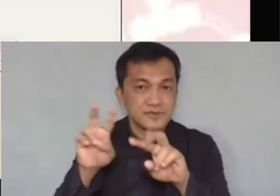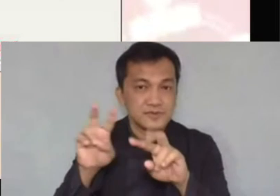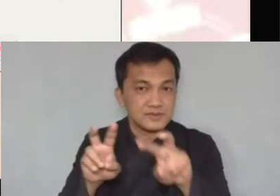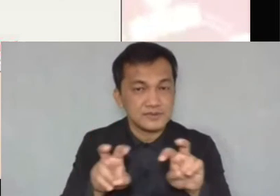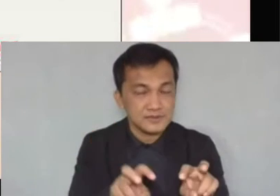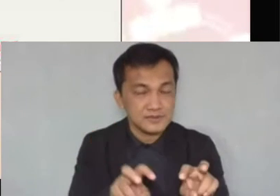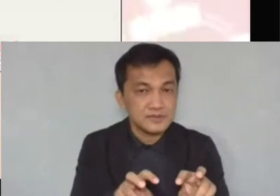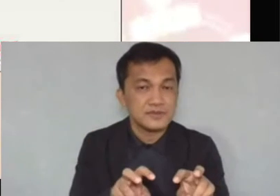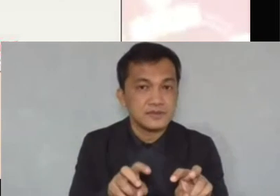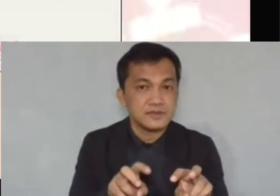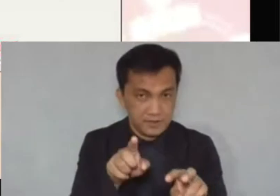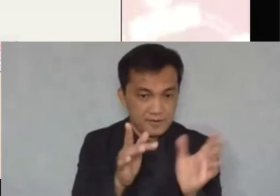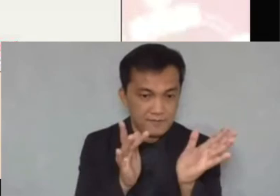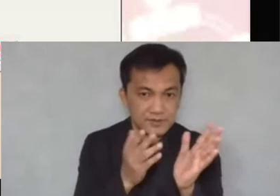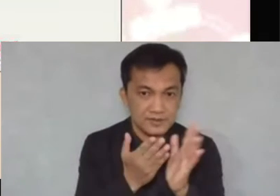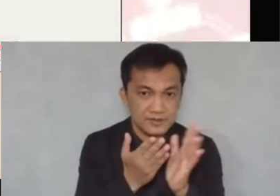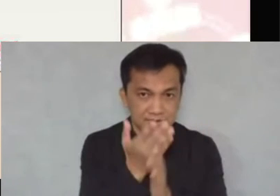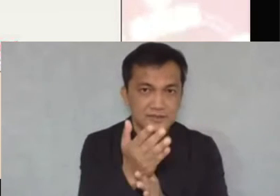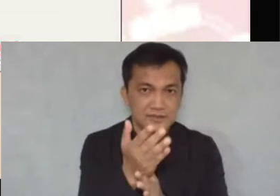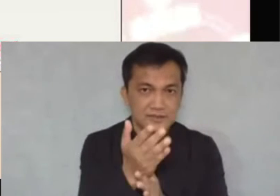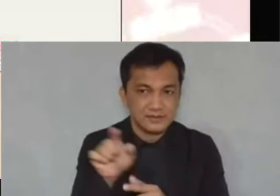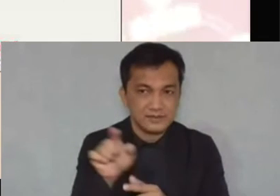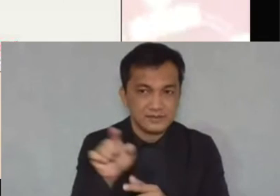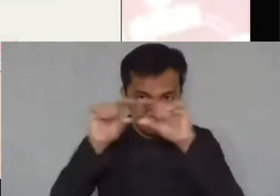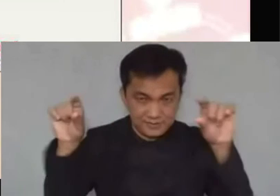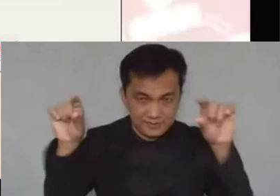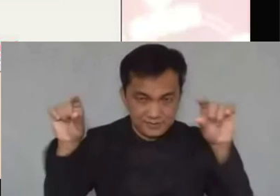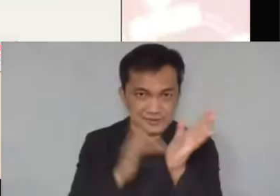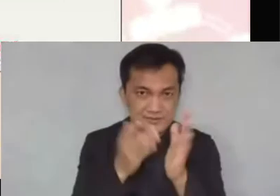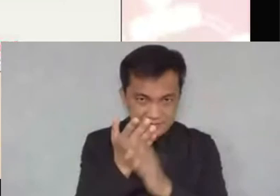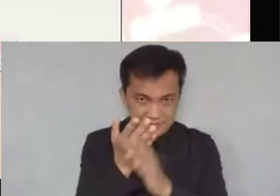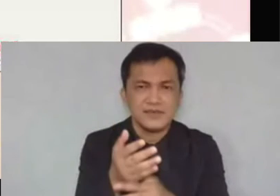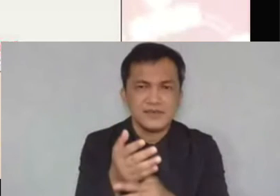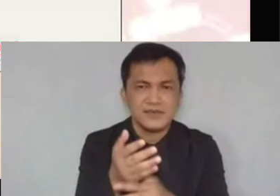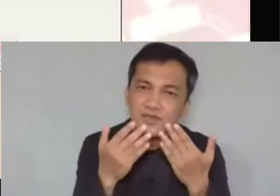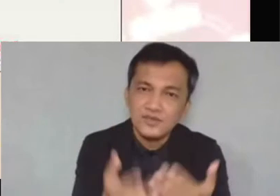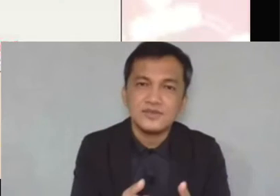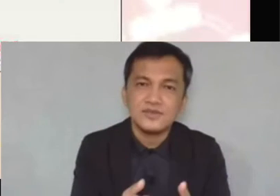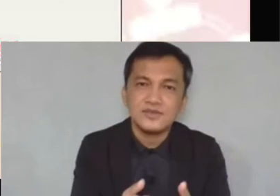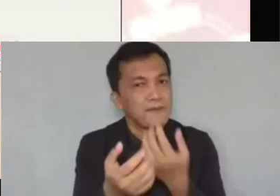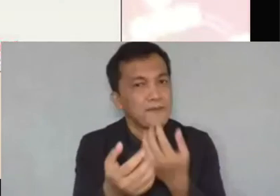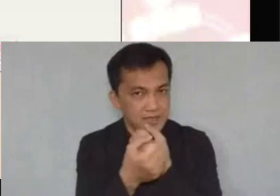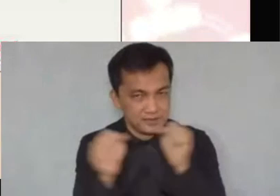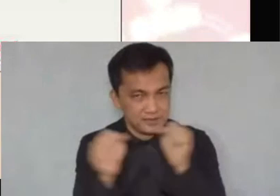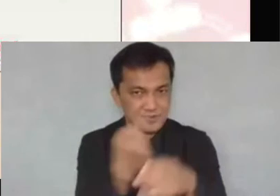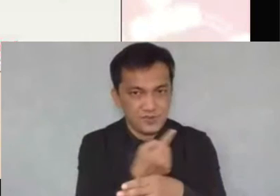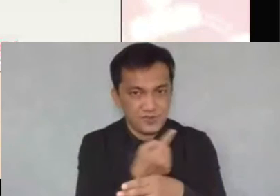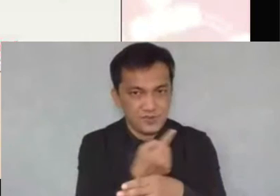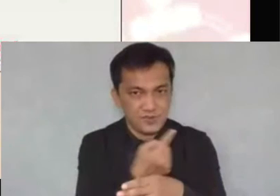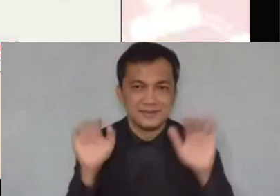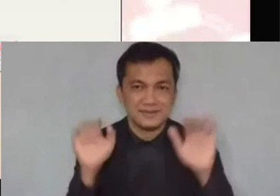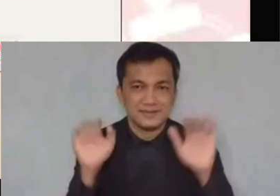survey through the link shared in the screen. Thank you, everybody, and